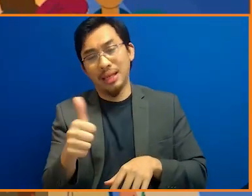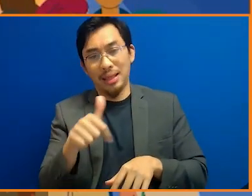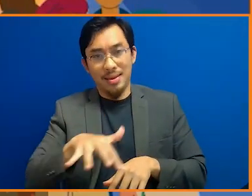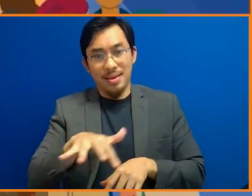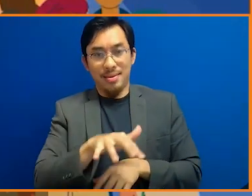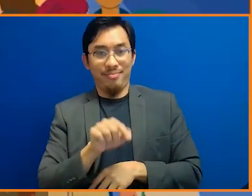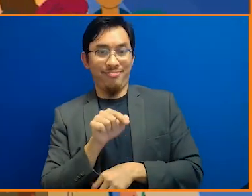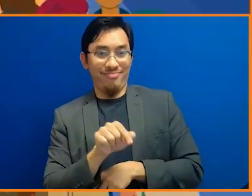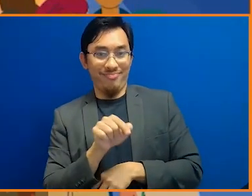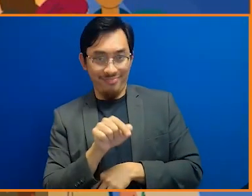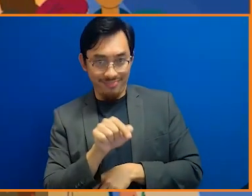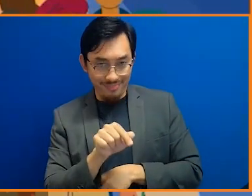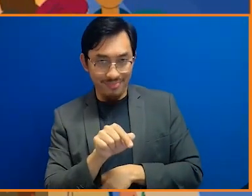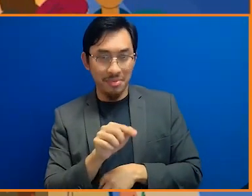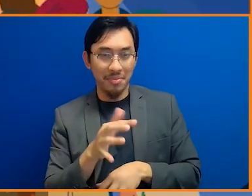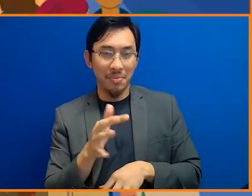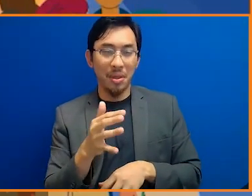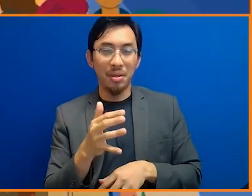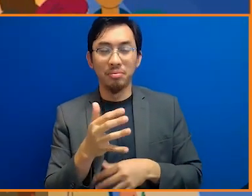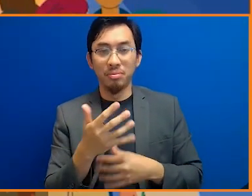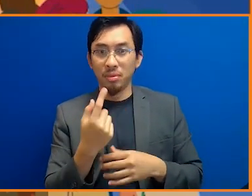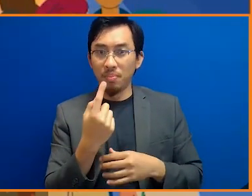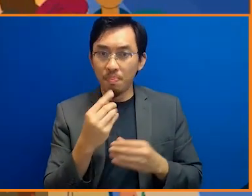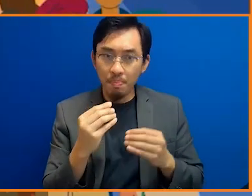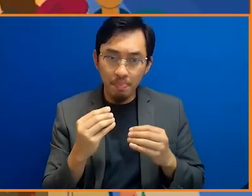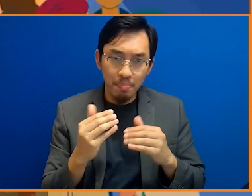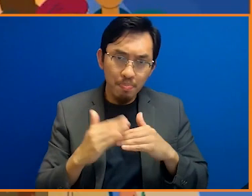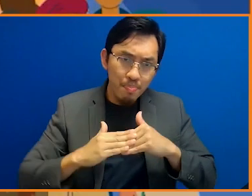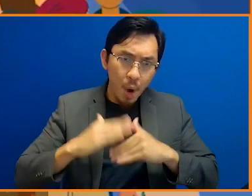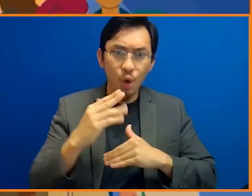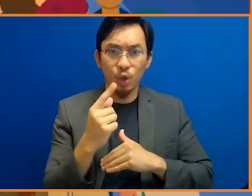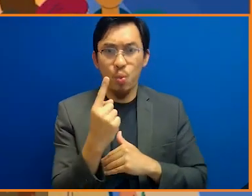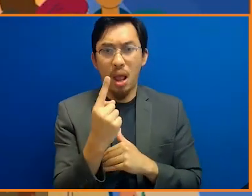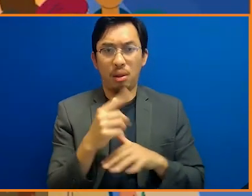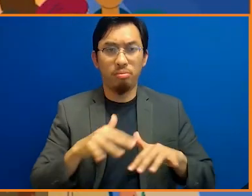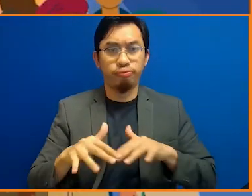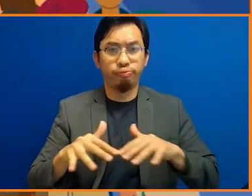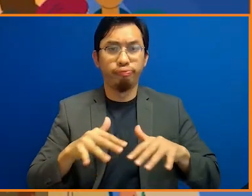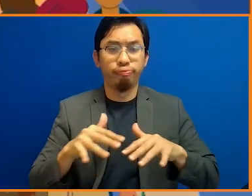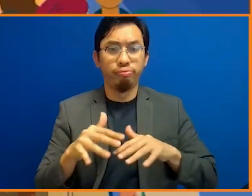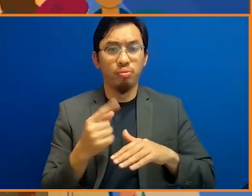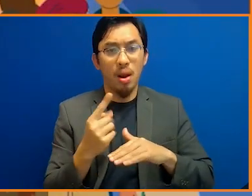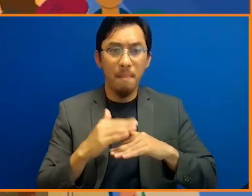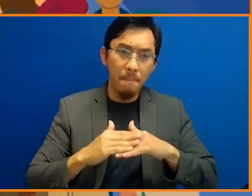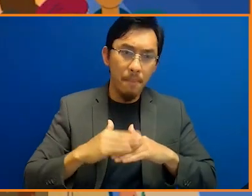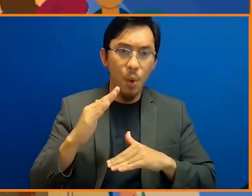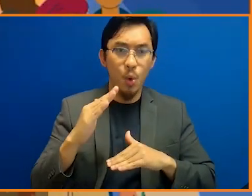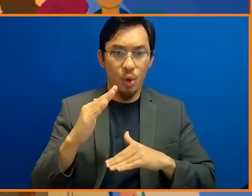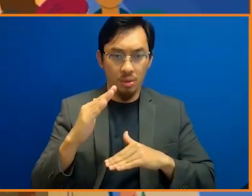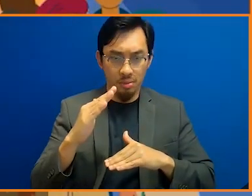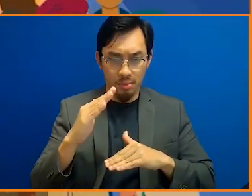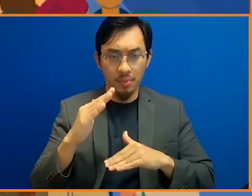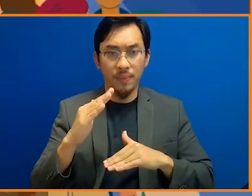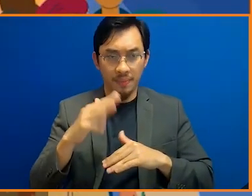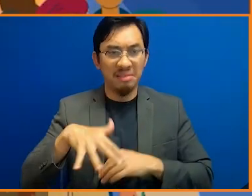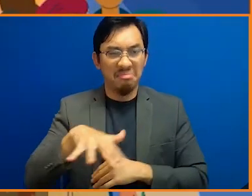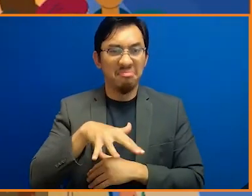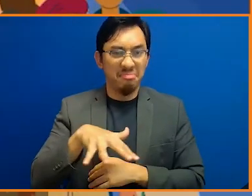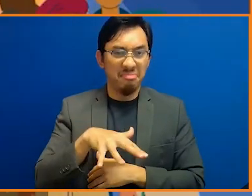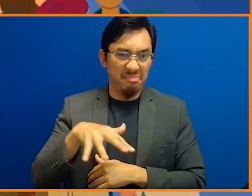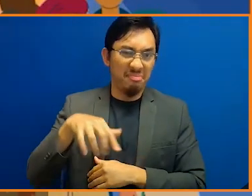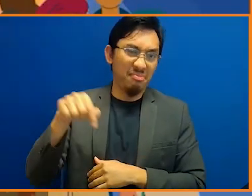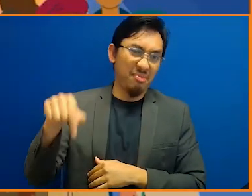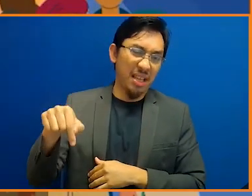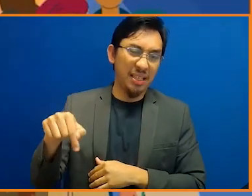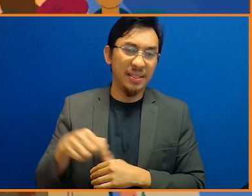other tsunami in this area, that it could be more than one earthquake or tsunami